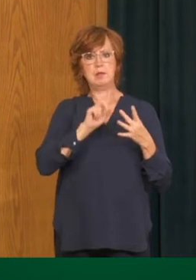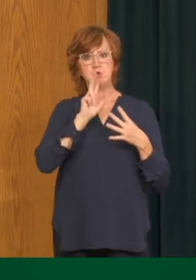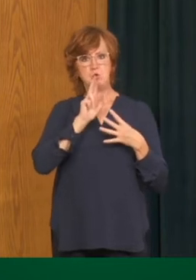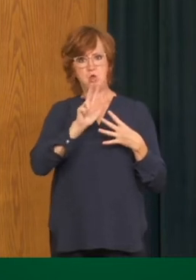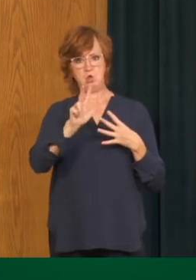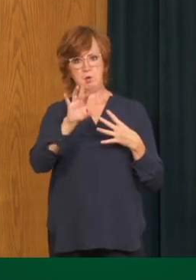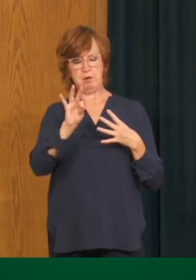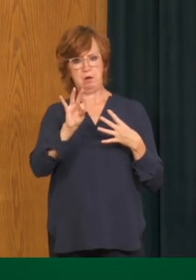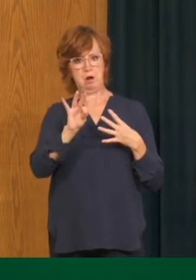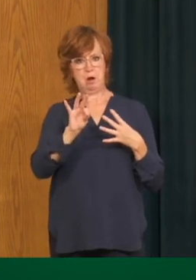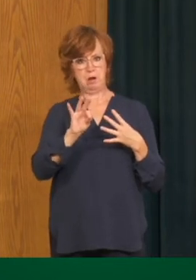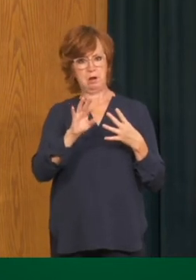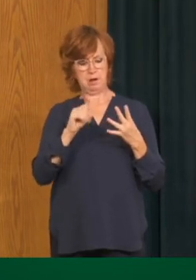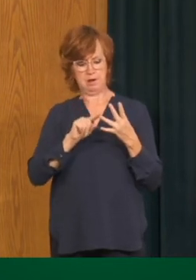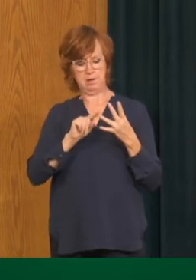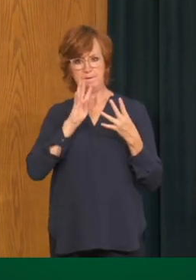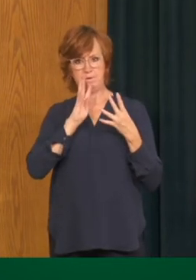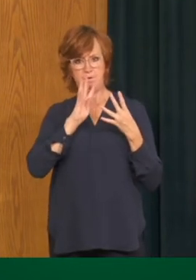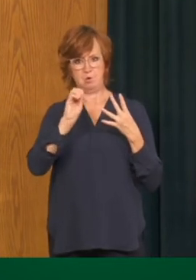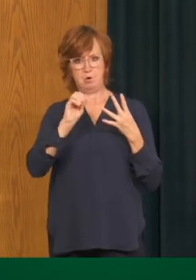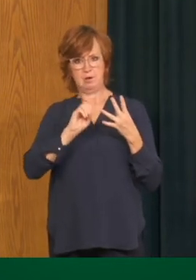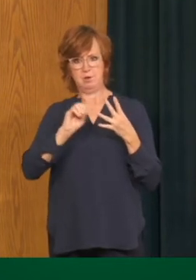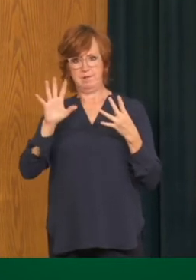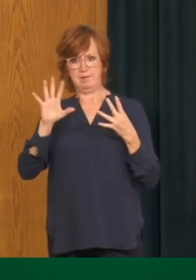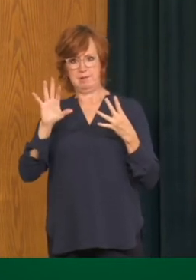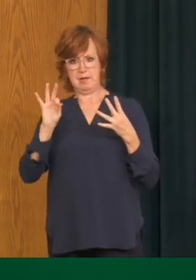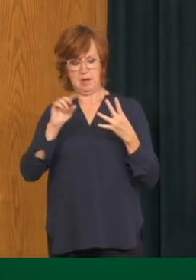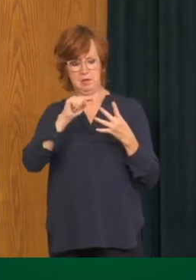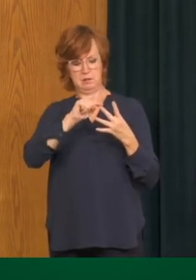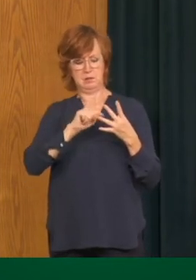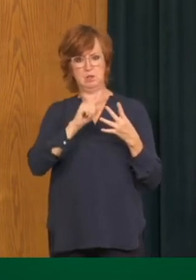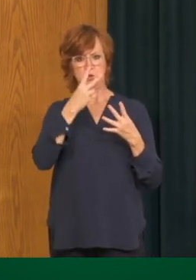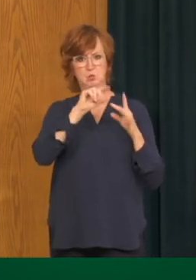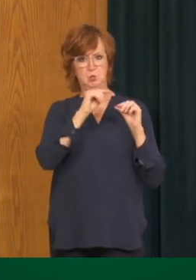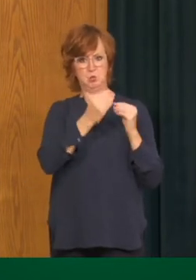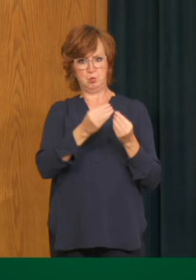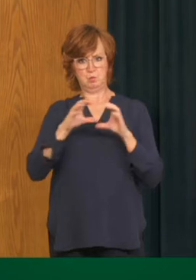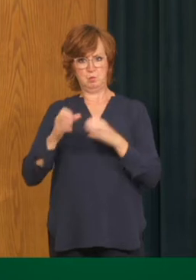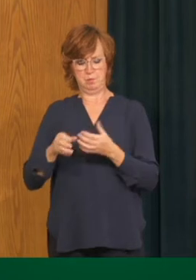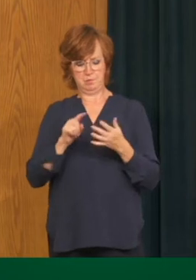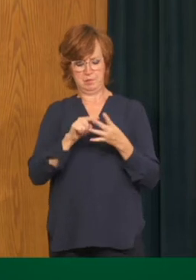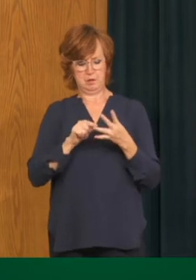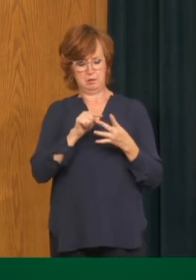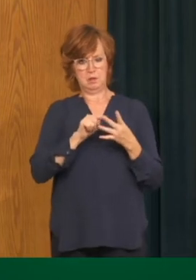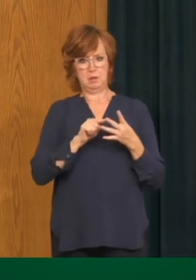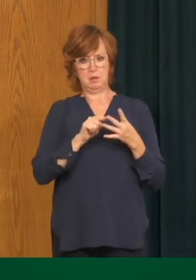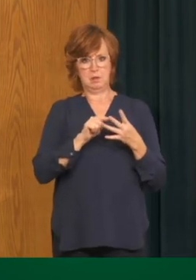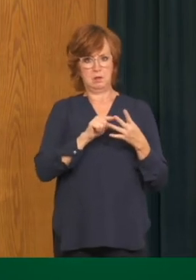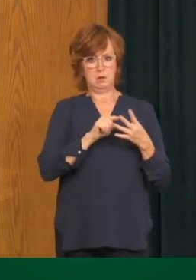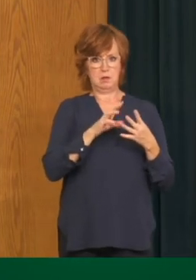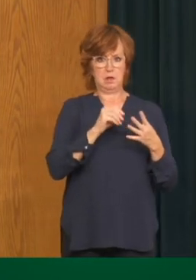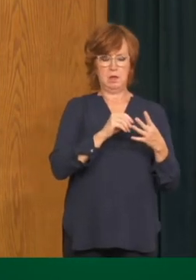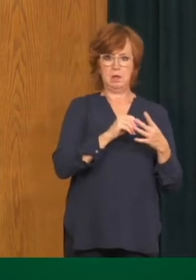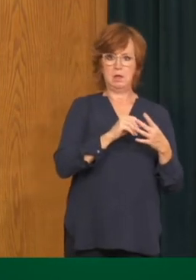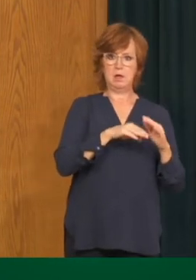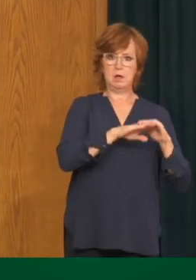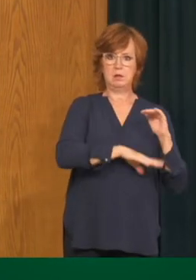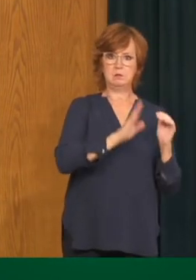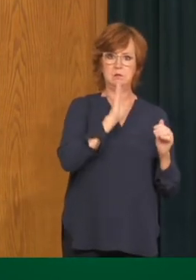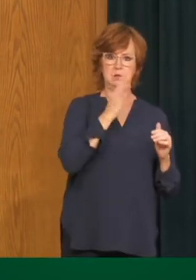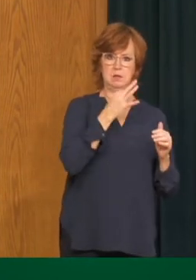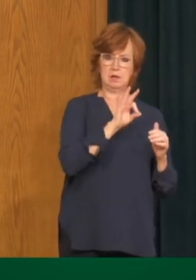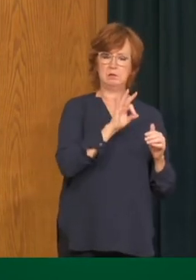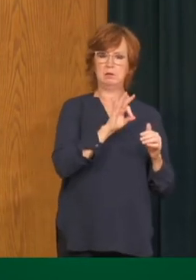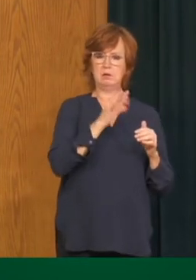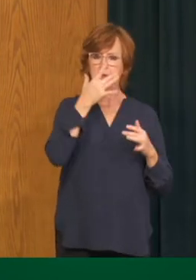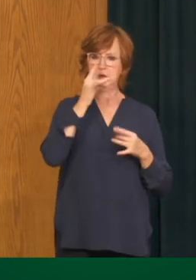in both 40 to 59 as well as in children and under the age of 19. So our testing numbers are